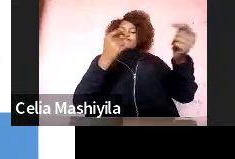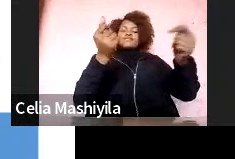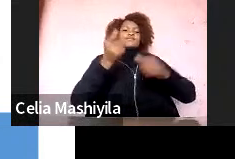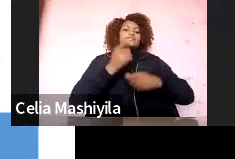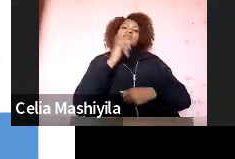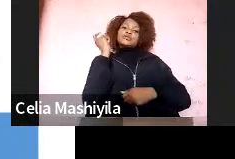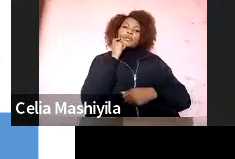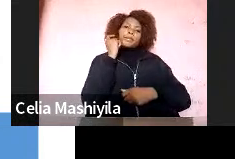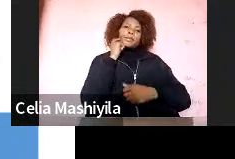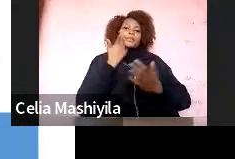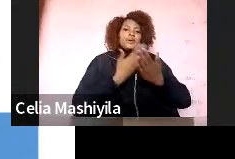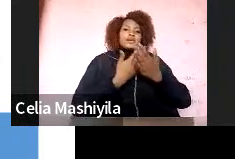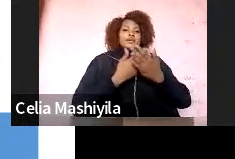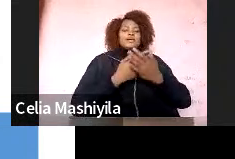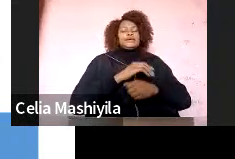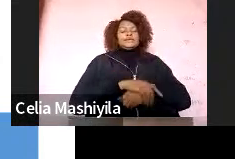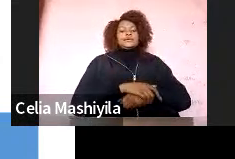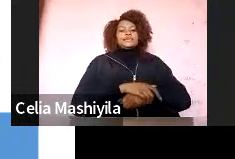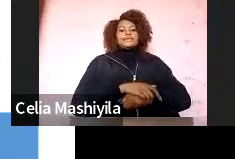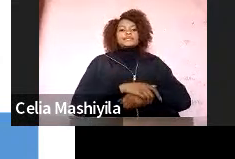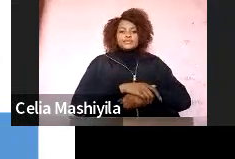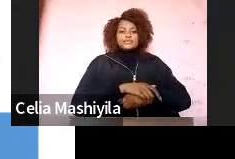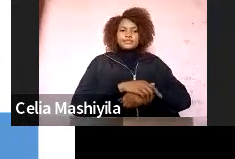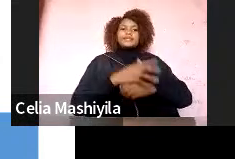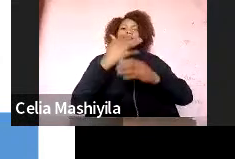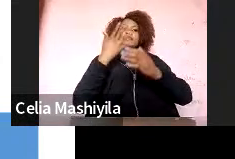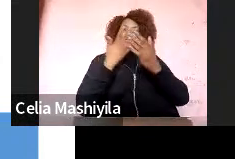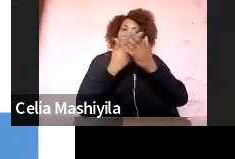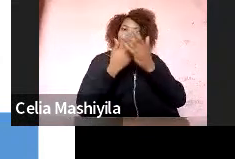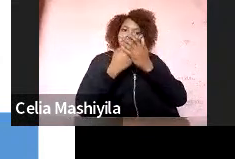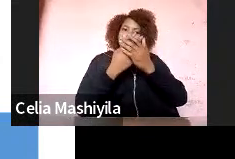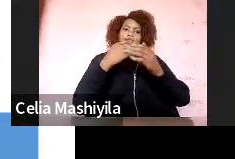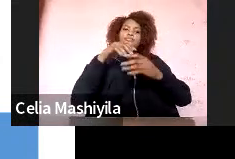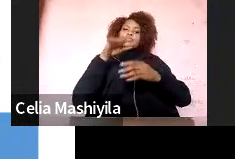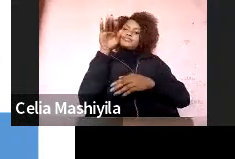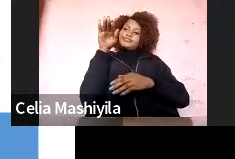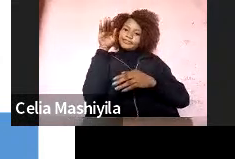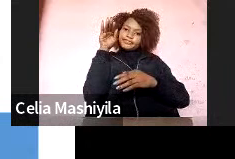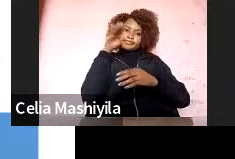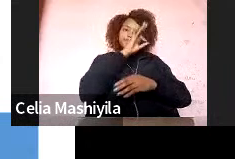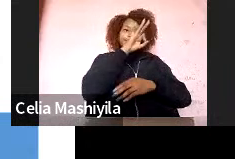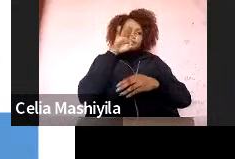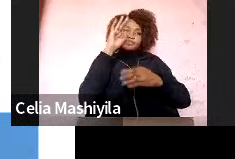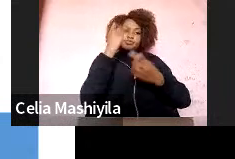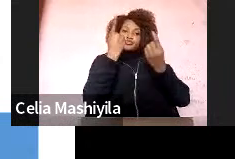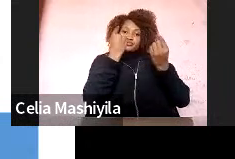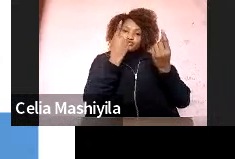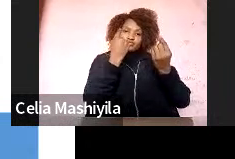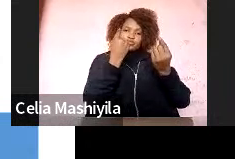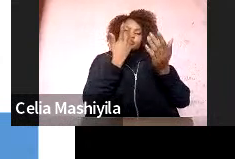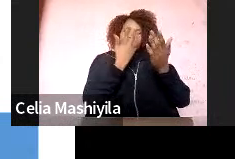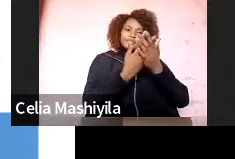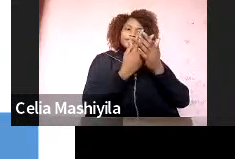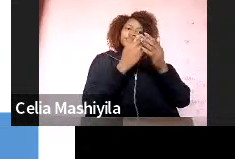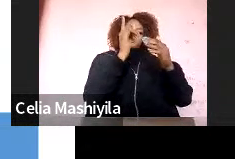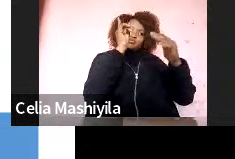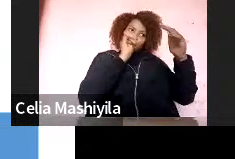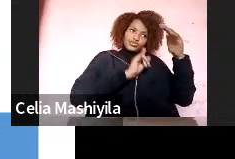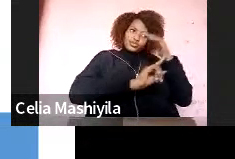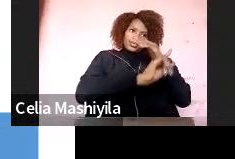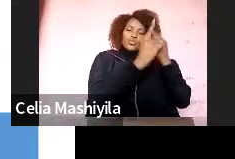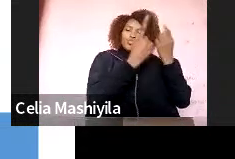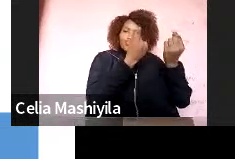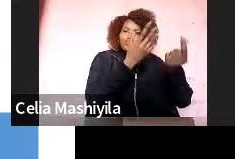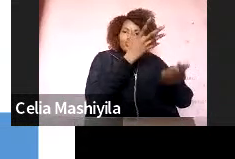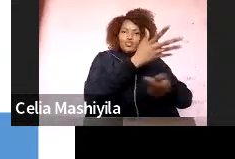therefore, your refund due will go to the correct bank, because if it goes to another account, whether closed, it becomes now